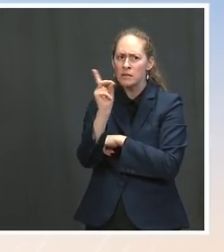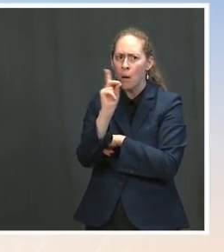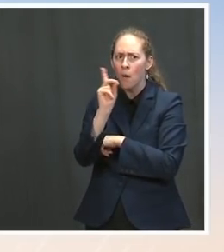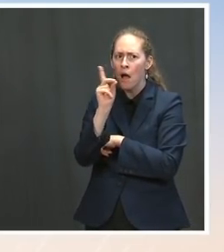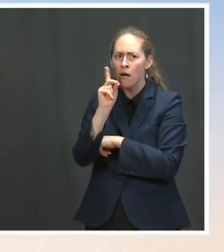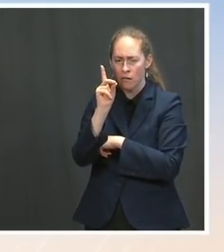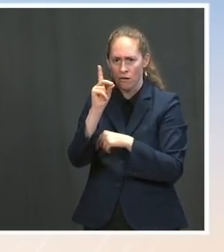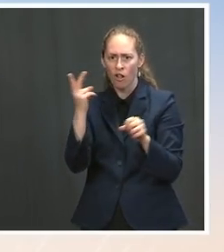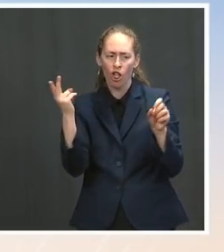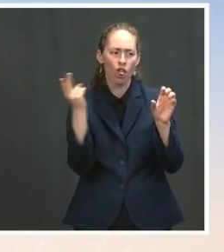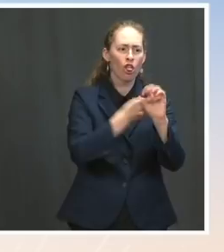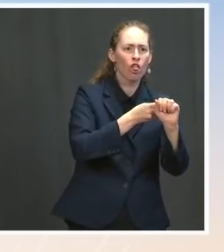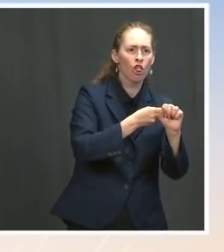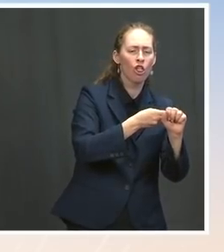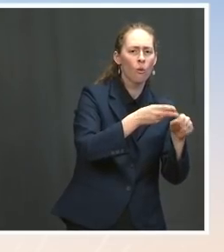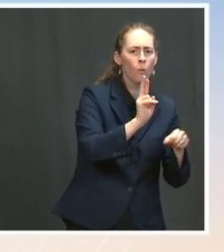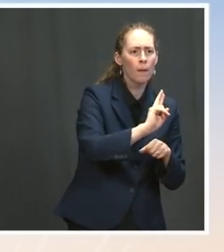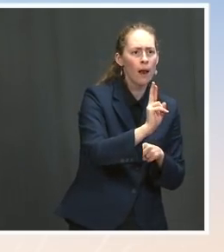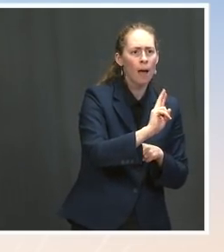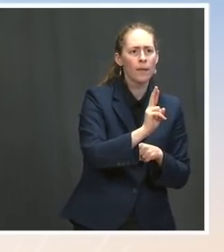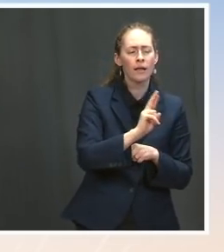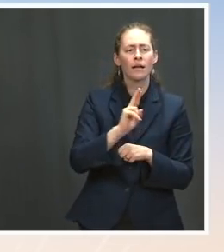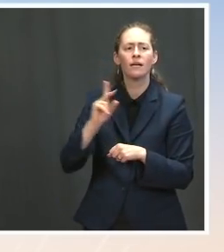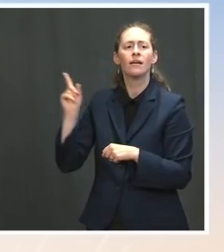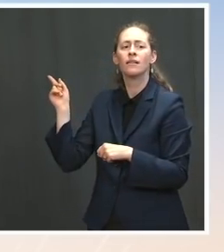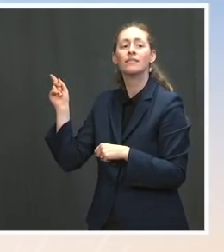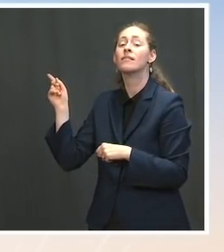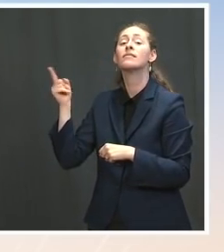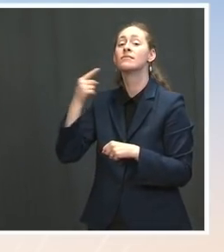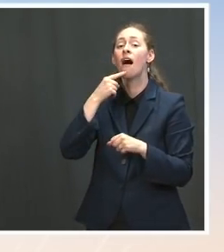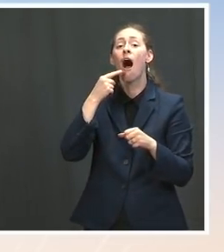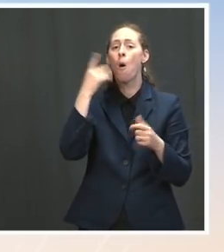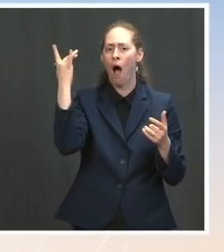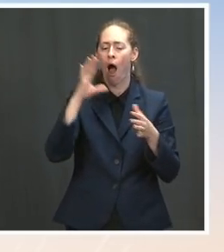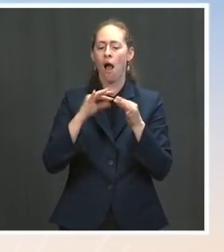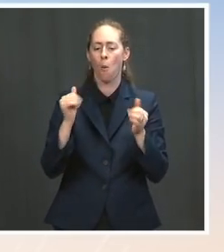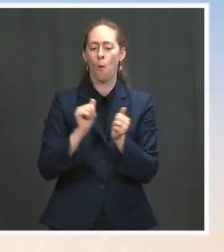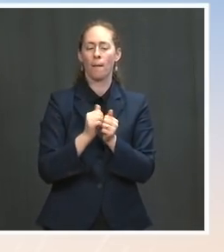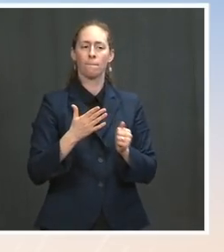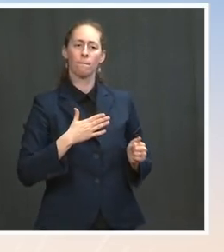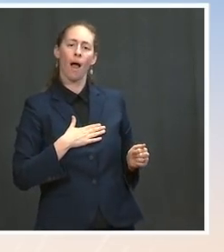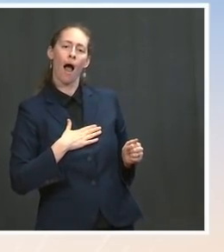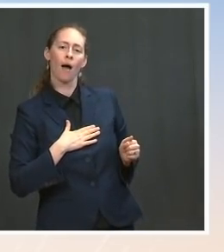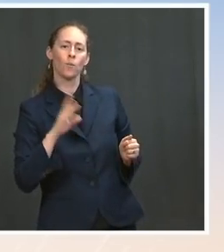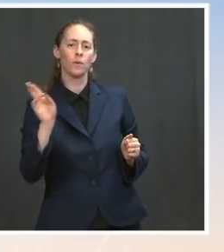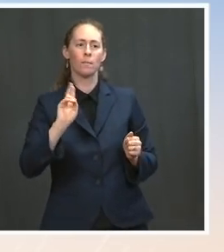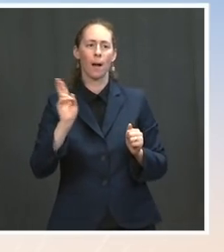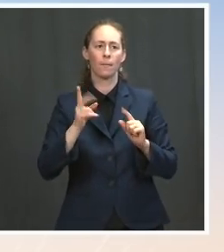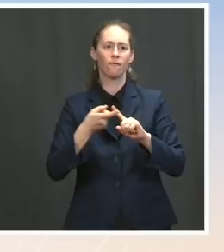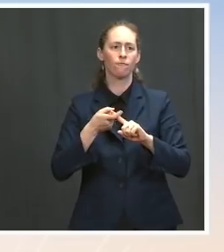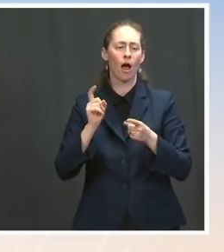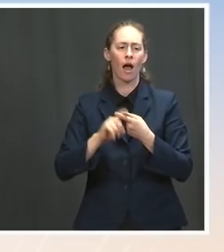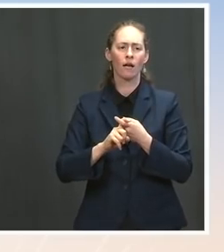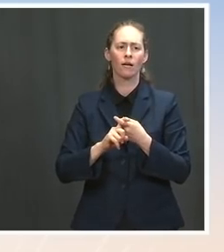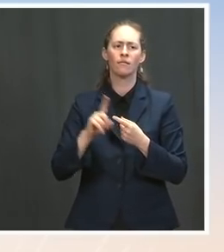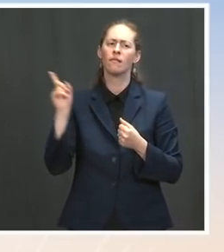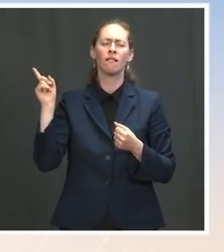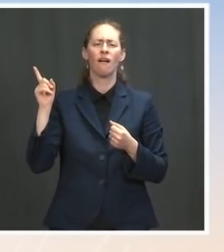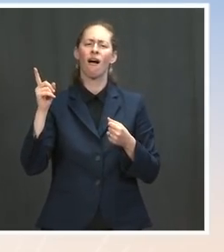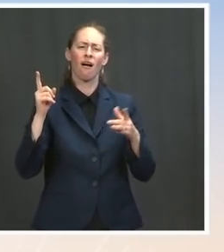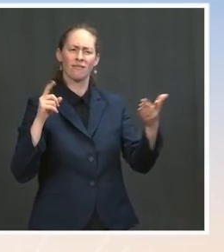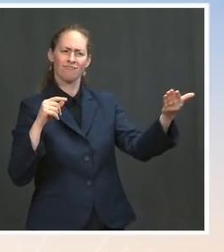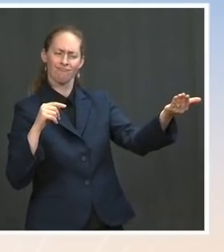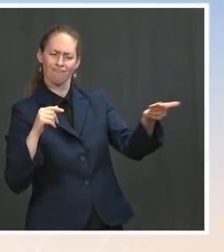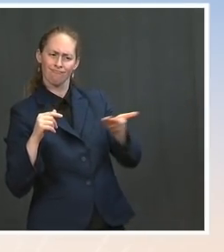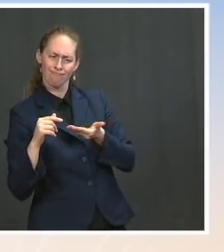Republican friends. I would say that the fact that the president is having Senator Capito here today and has been having ongoing discussions with Republicans in